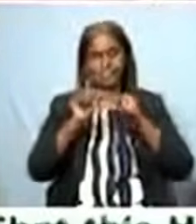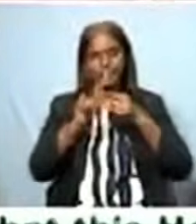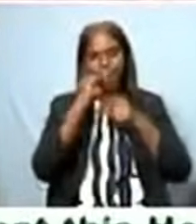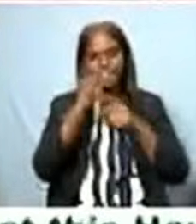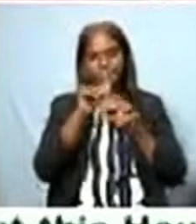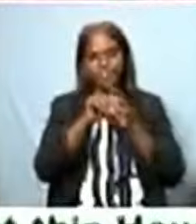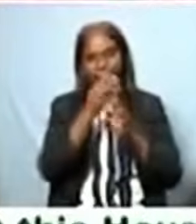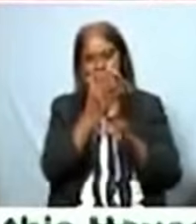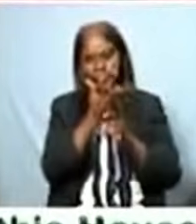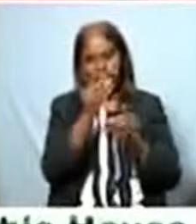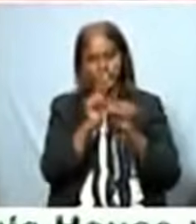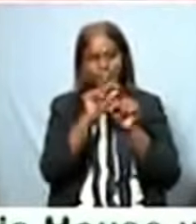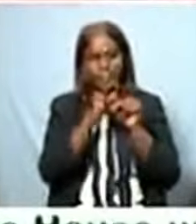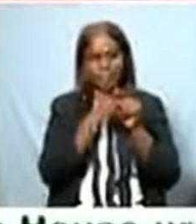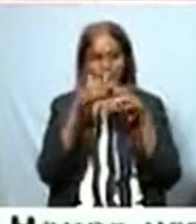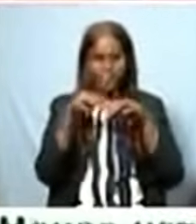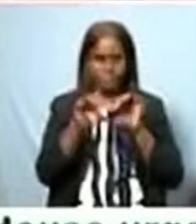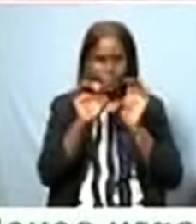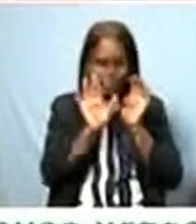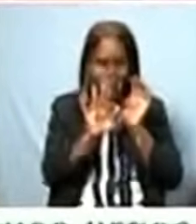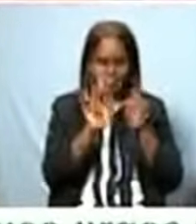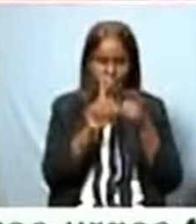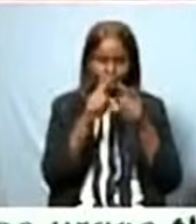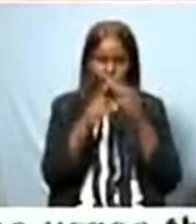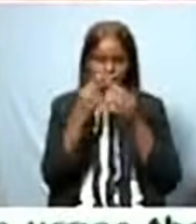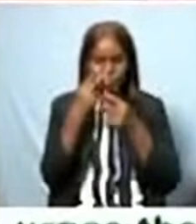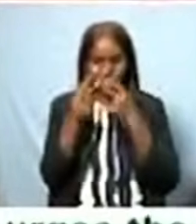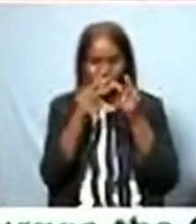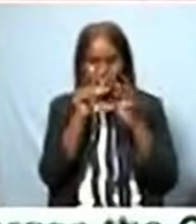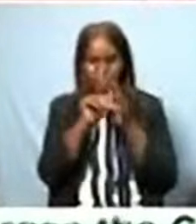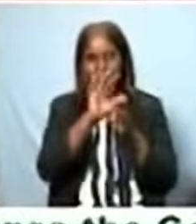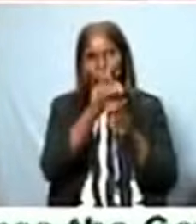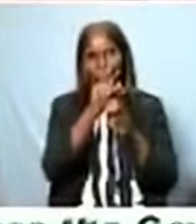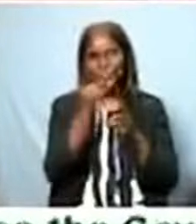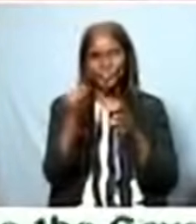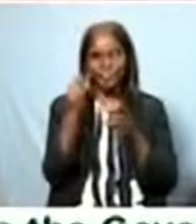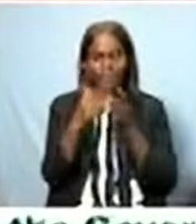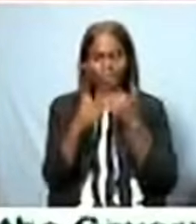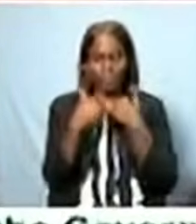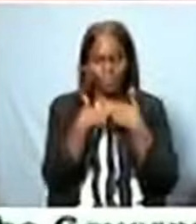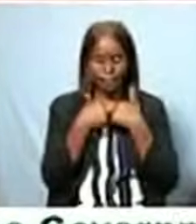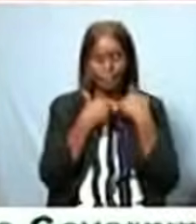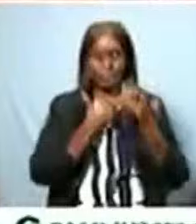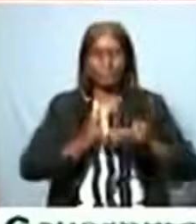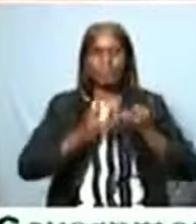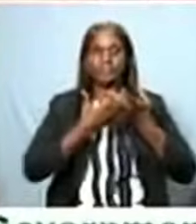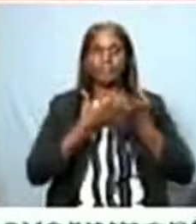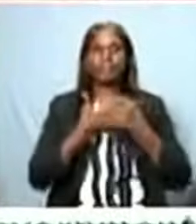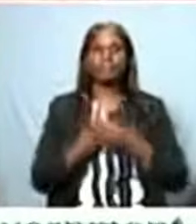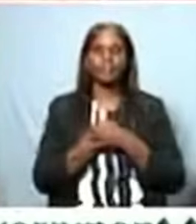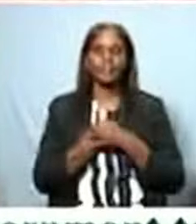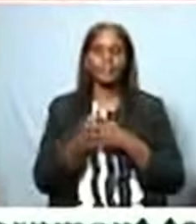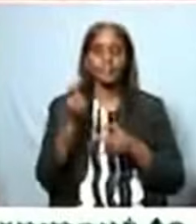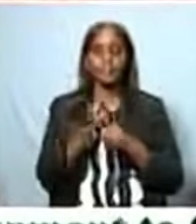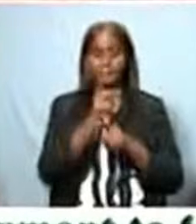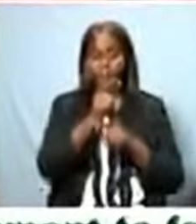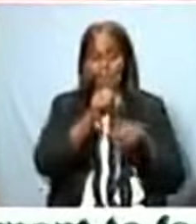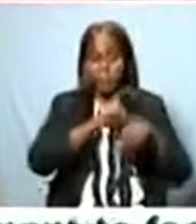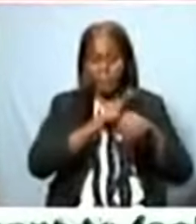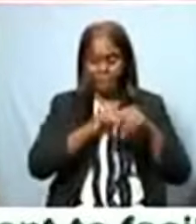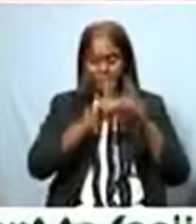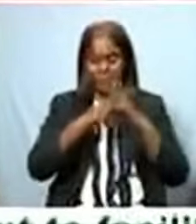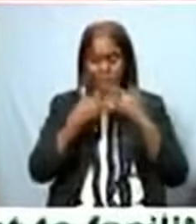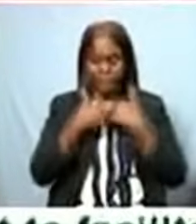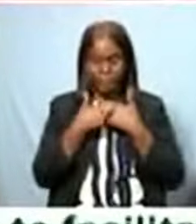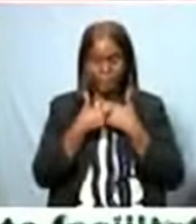into that, and we continue to look into the issues that have been raised. From the onset,